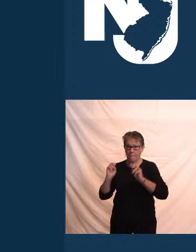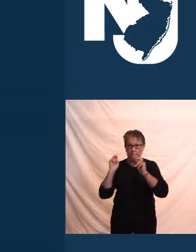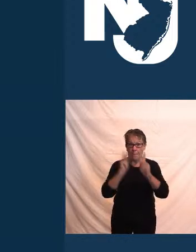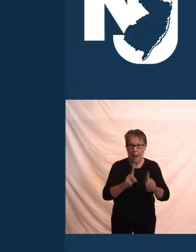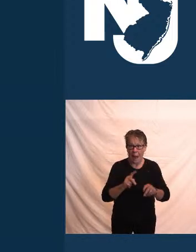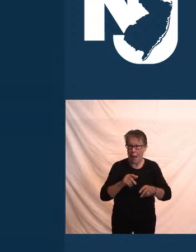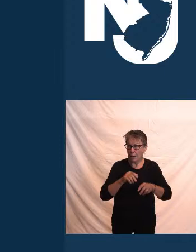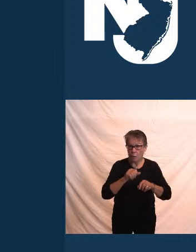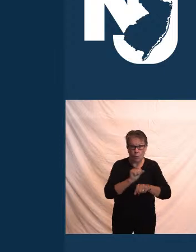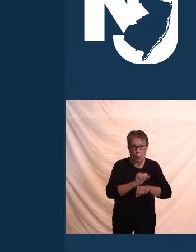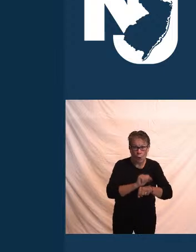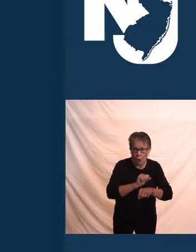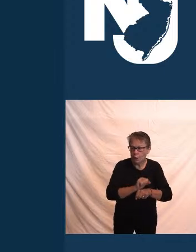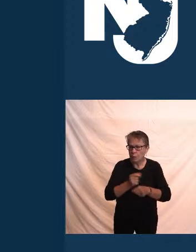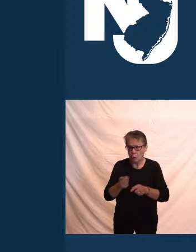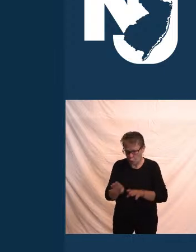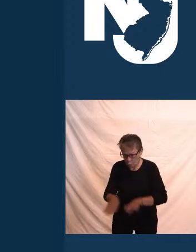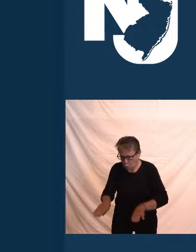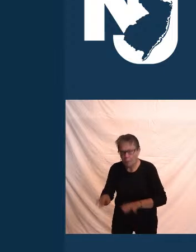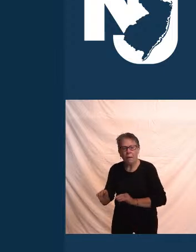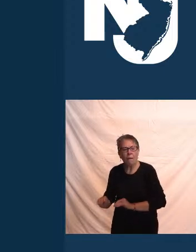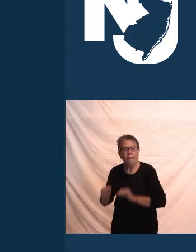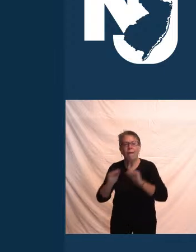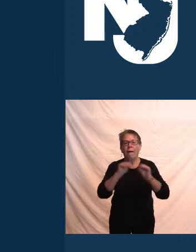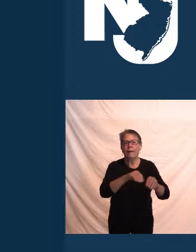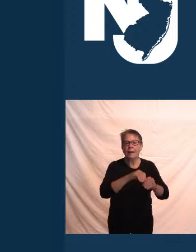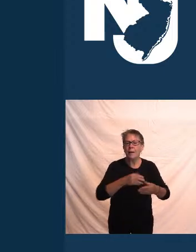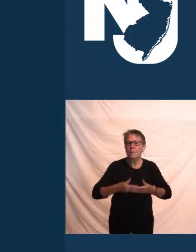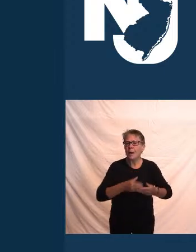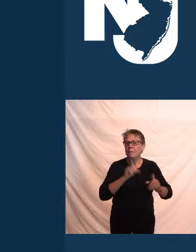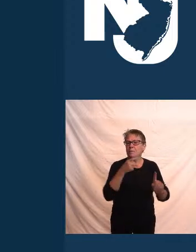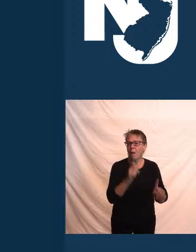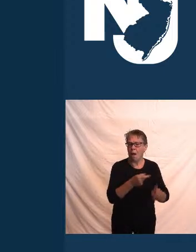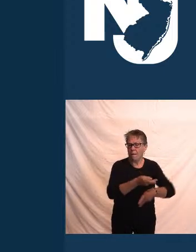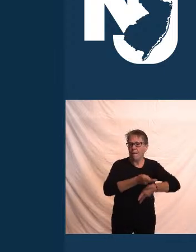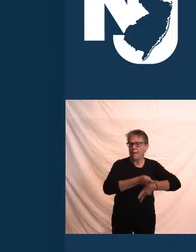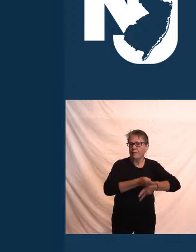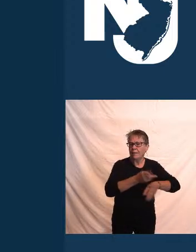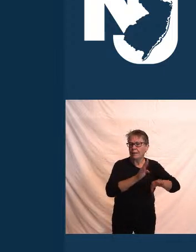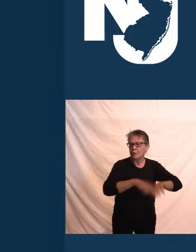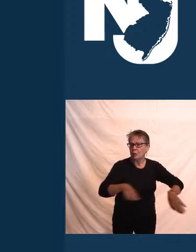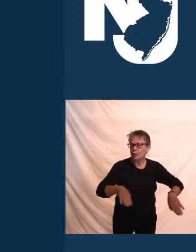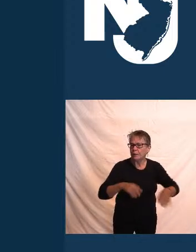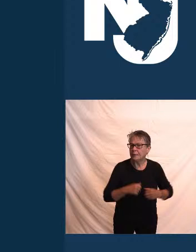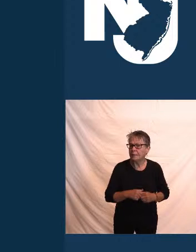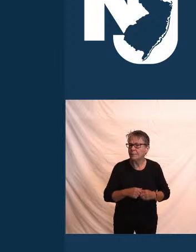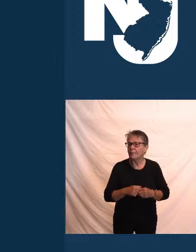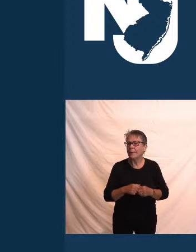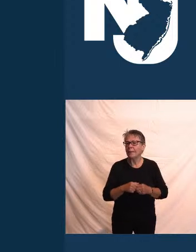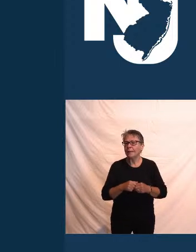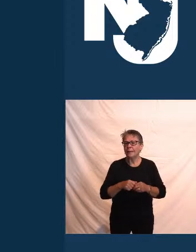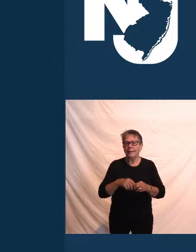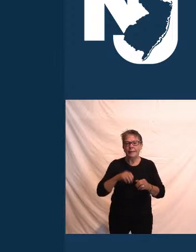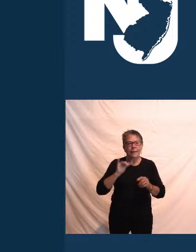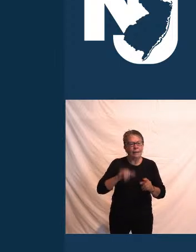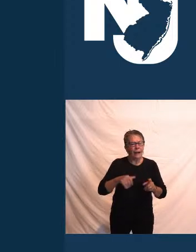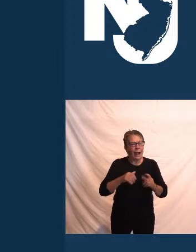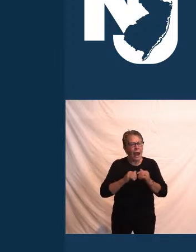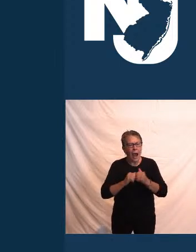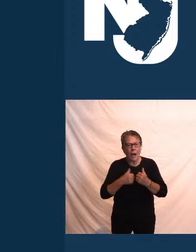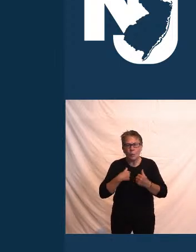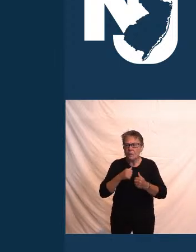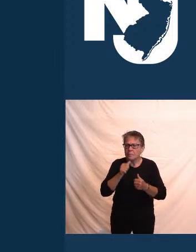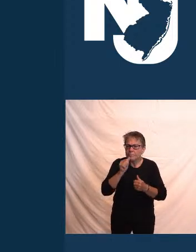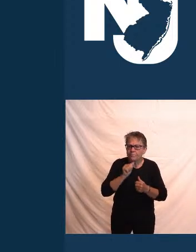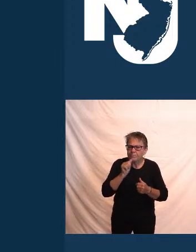that he's able to be there for him. This is how we've gotten through this, by being there for each other, and there's no time to stop now. By